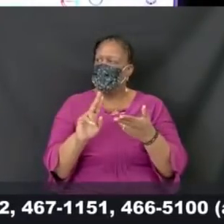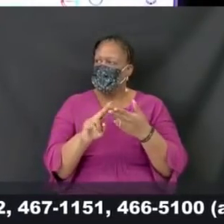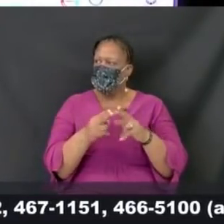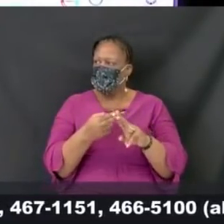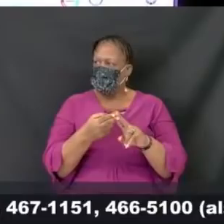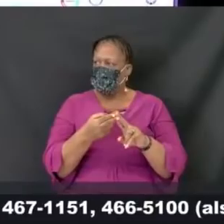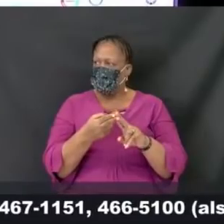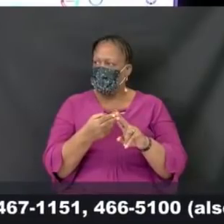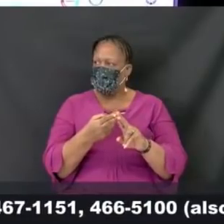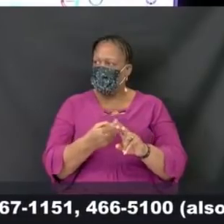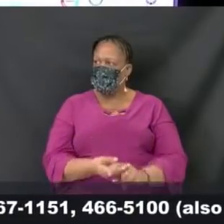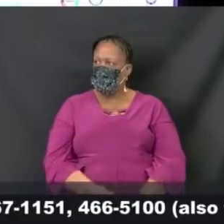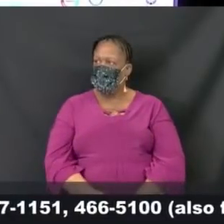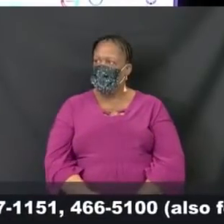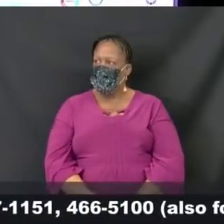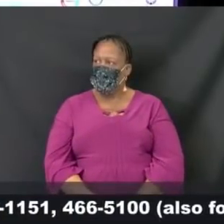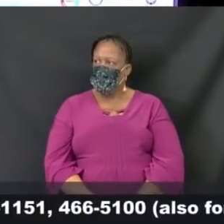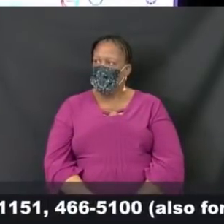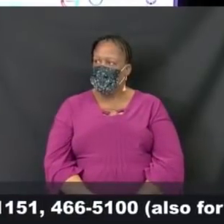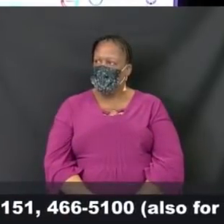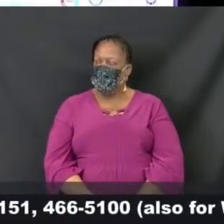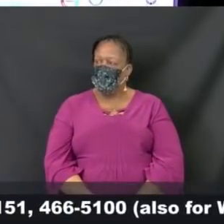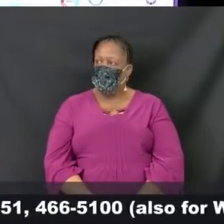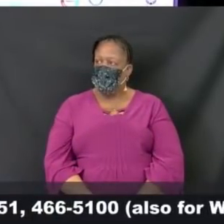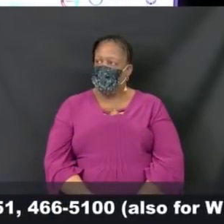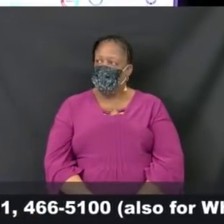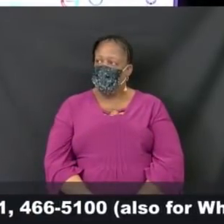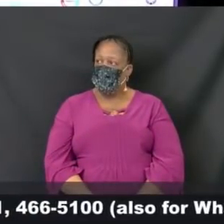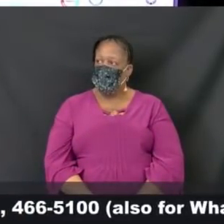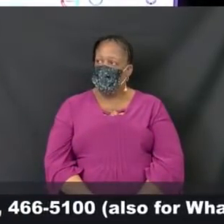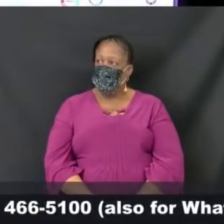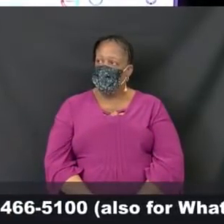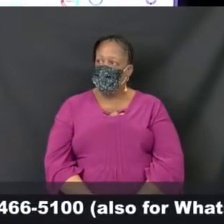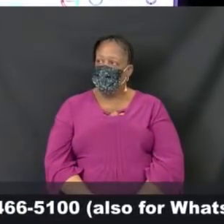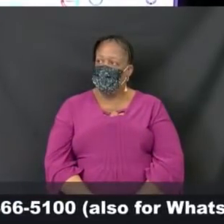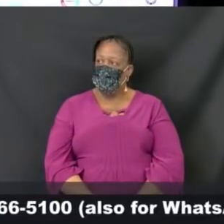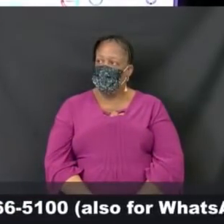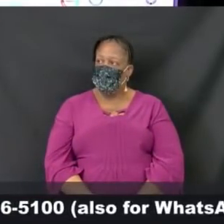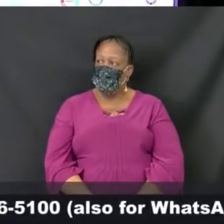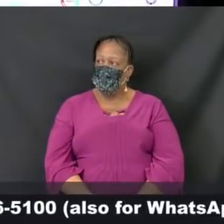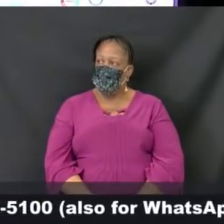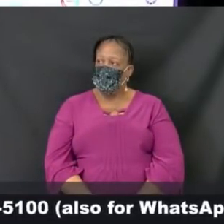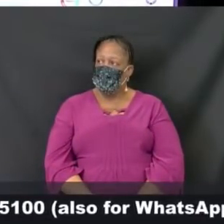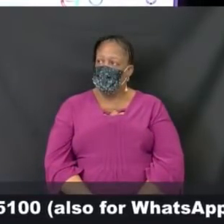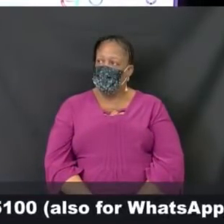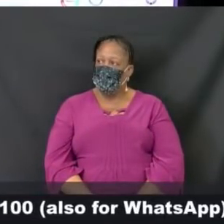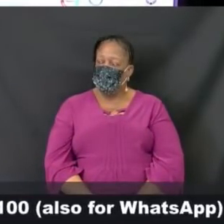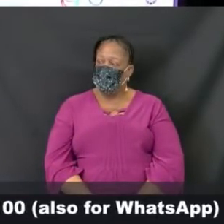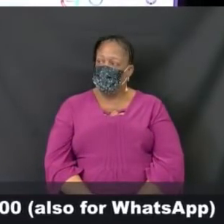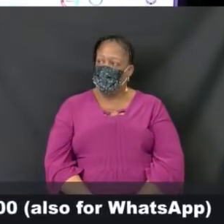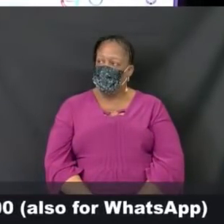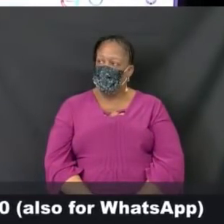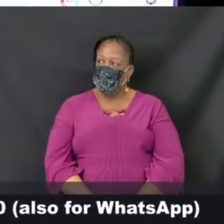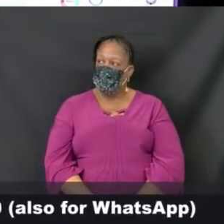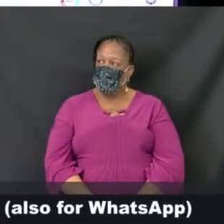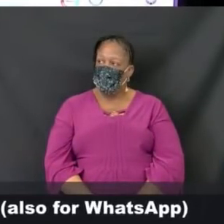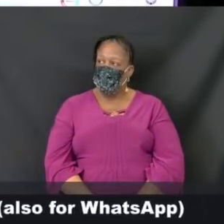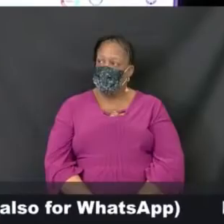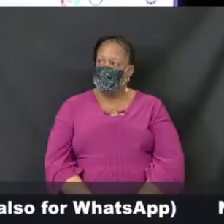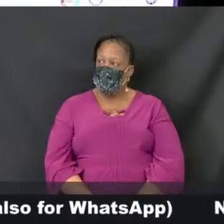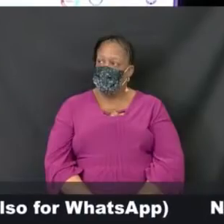when will we get a new batch? And which brand of vaccine